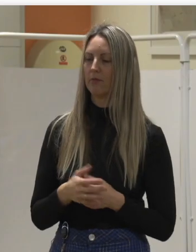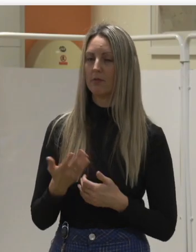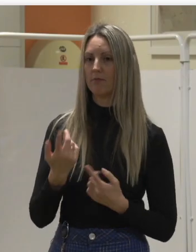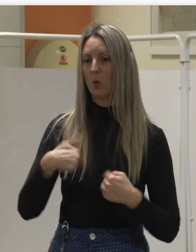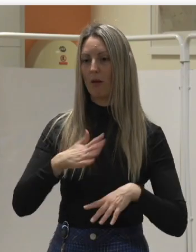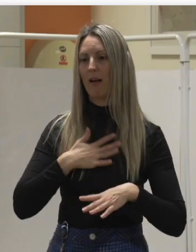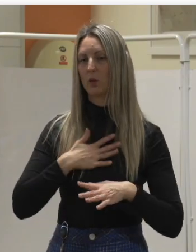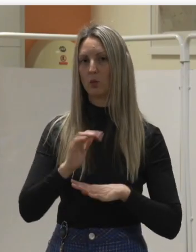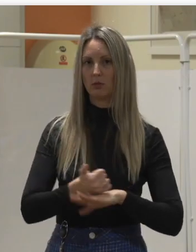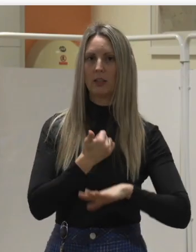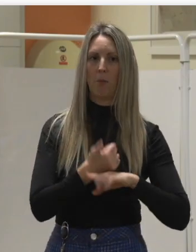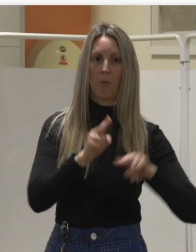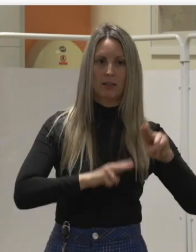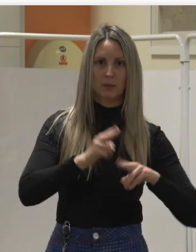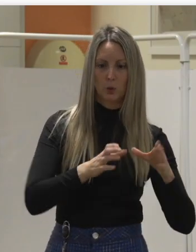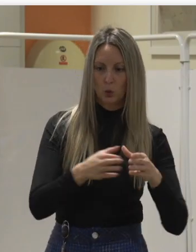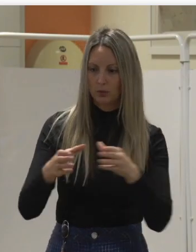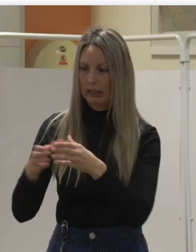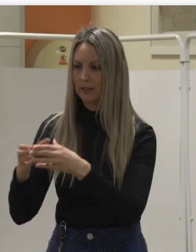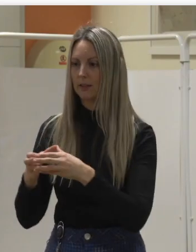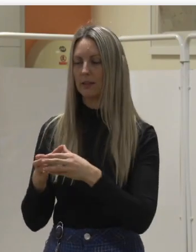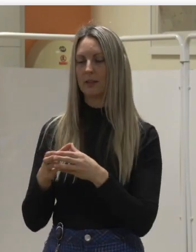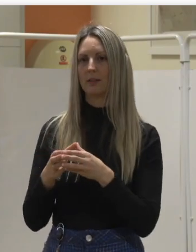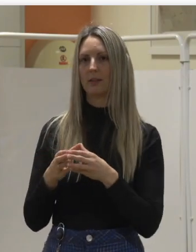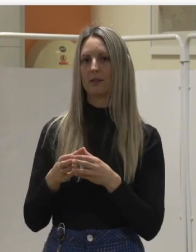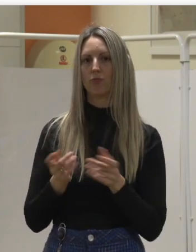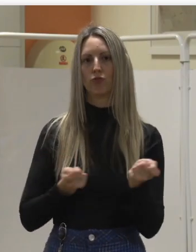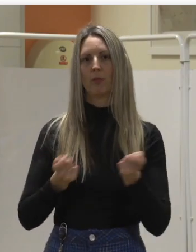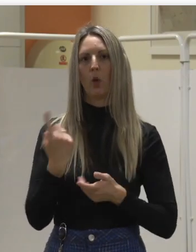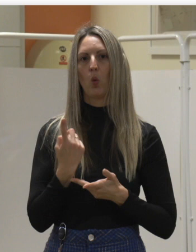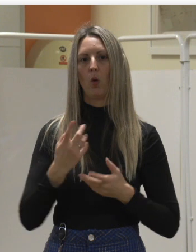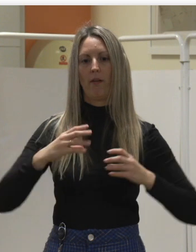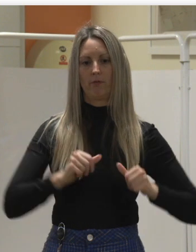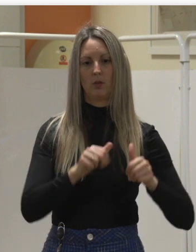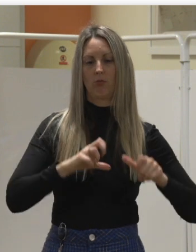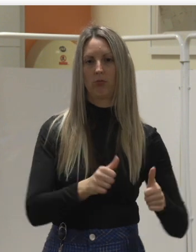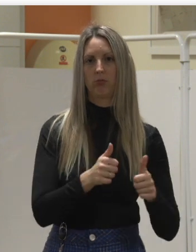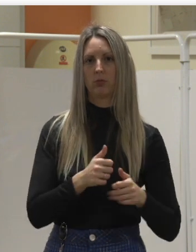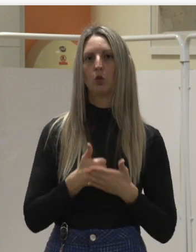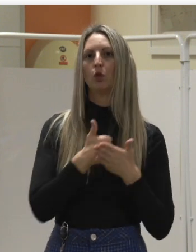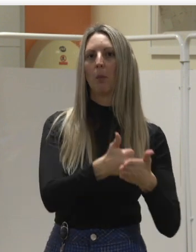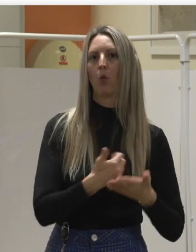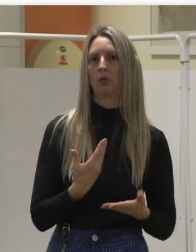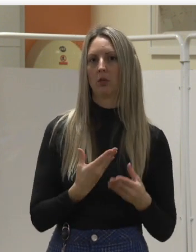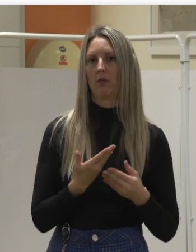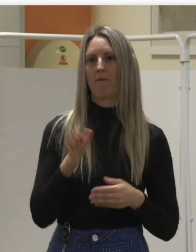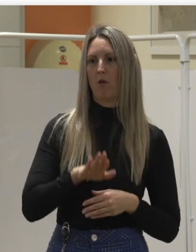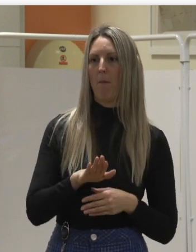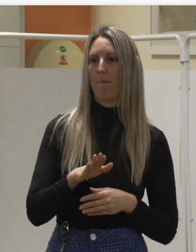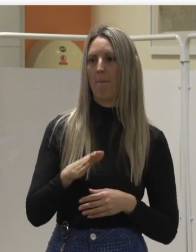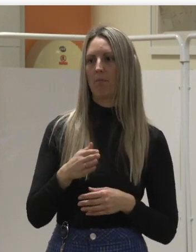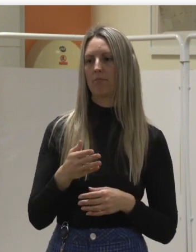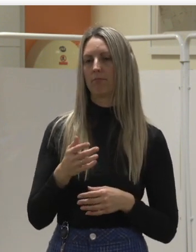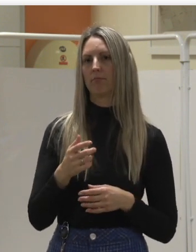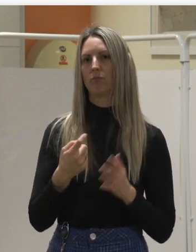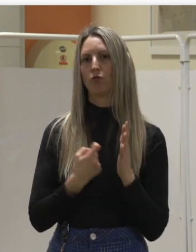units run by predominantly physios, but supported by a rheumatologist to make sure that if it is not fibromyalgia